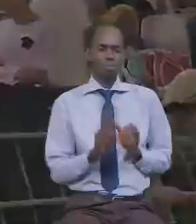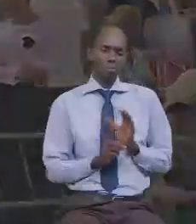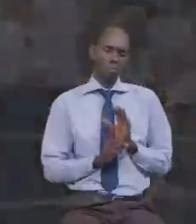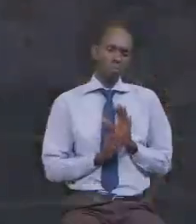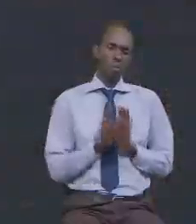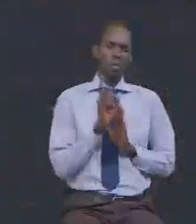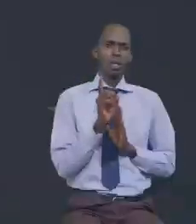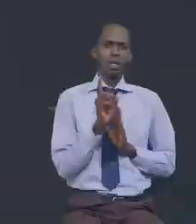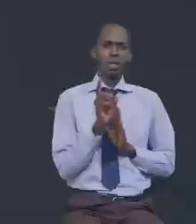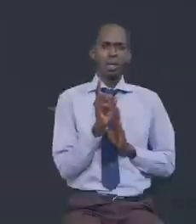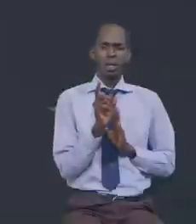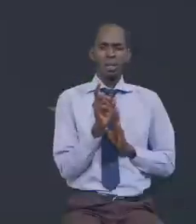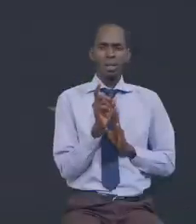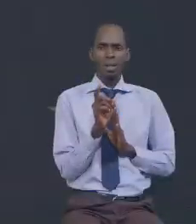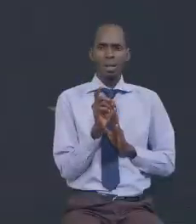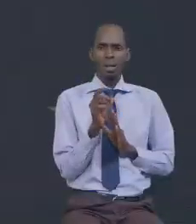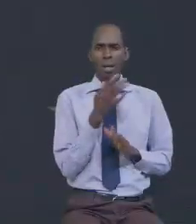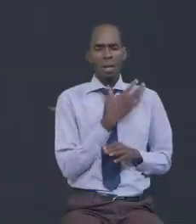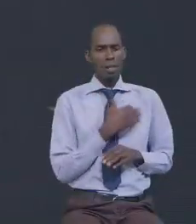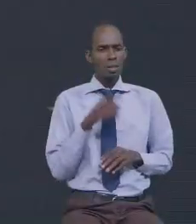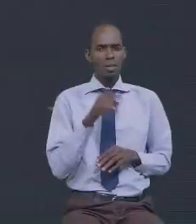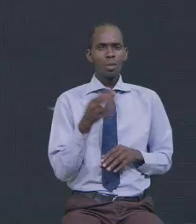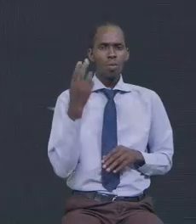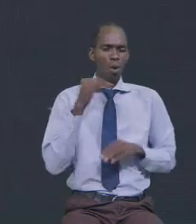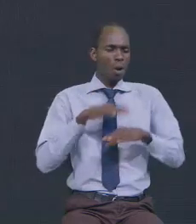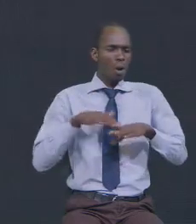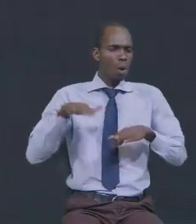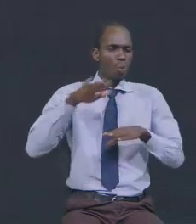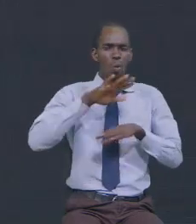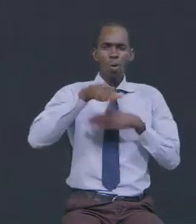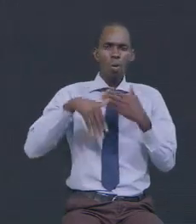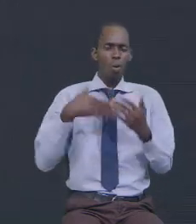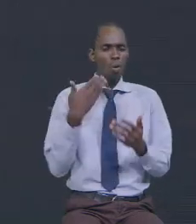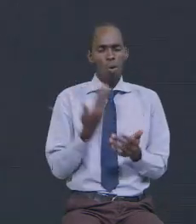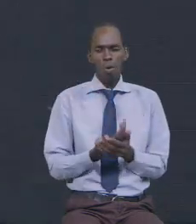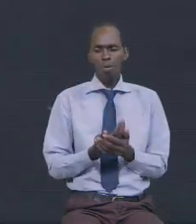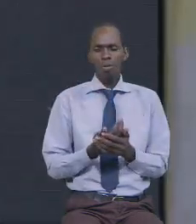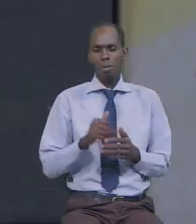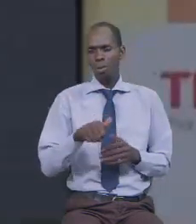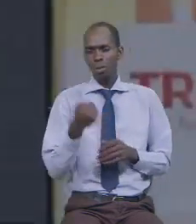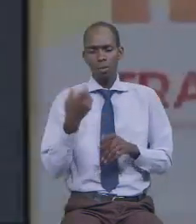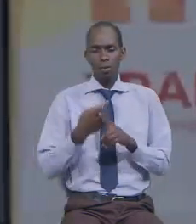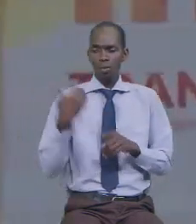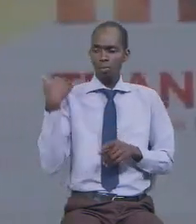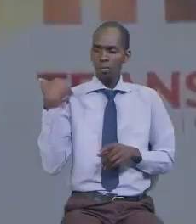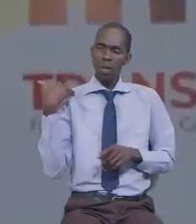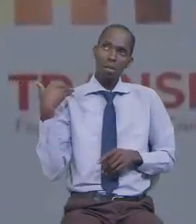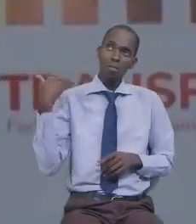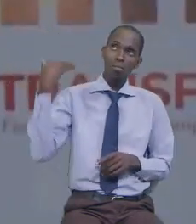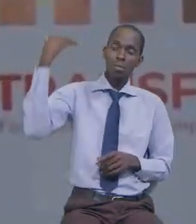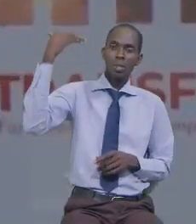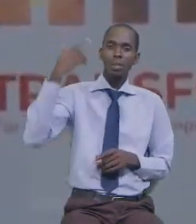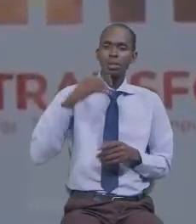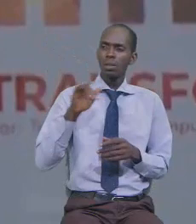And he was above all others from shoulder up. They said, they're calling